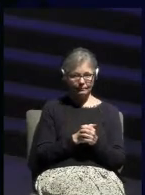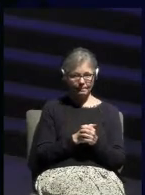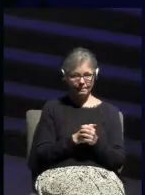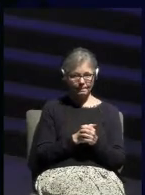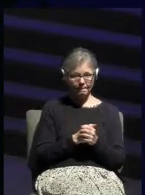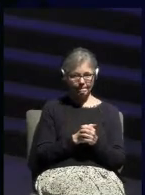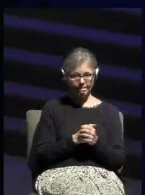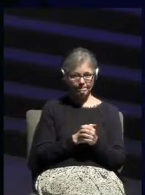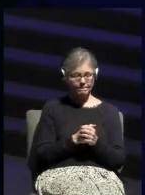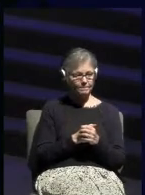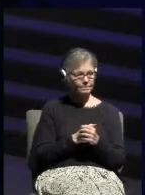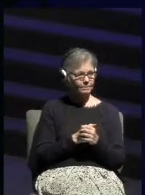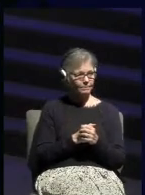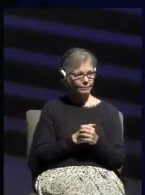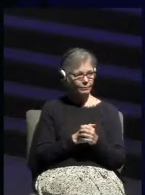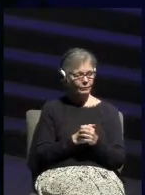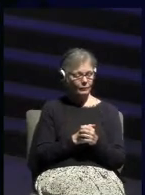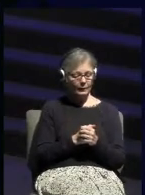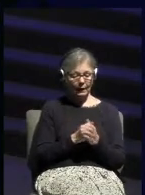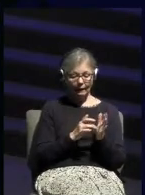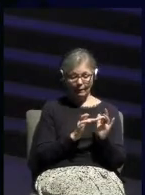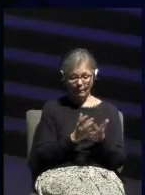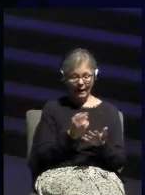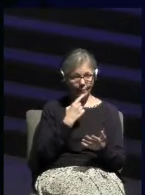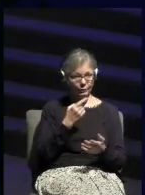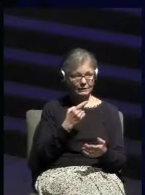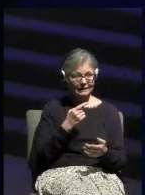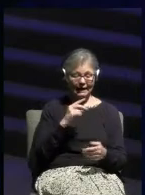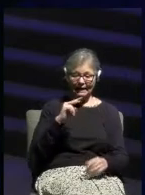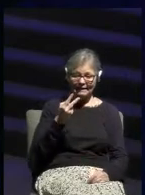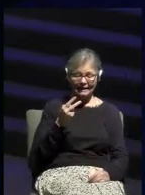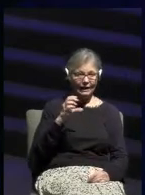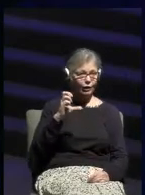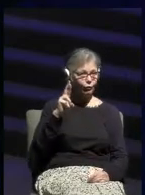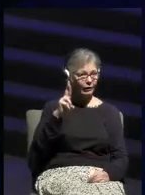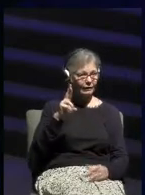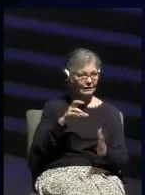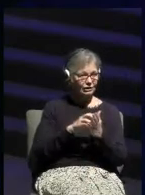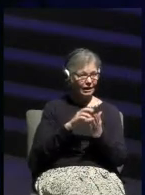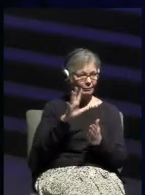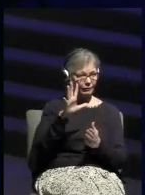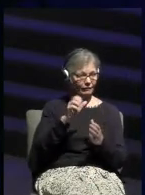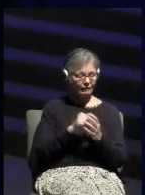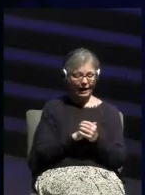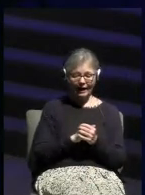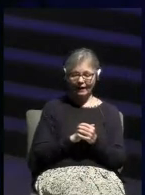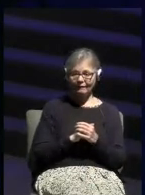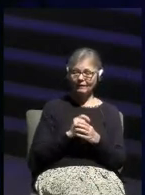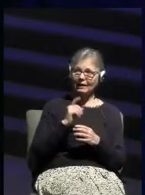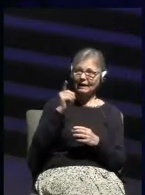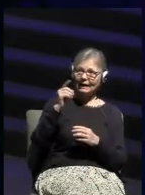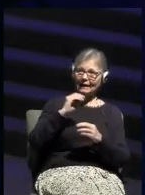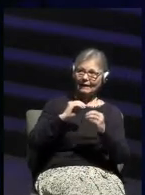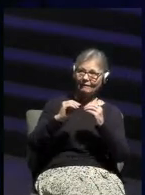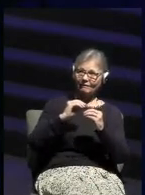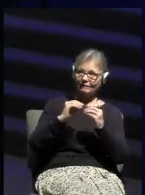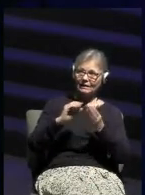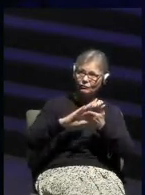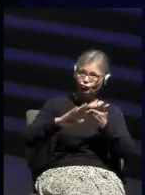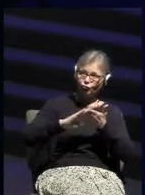How do we see this? God, the Bible says, in 2 Corinthians 5, reconciling the world to Himself.